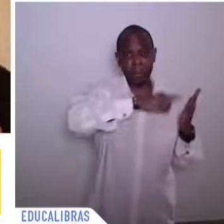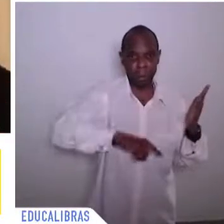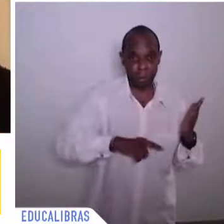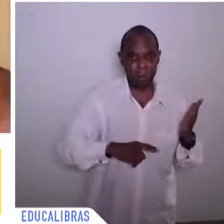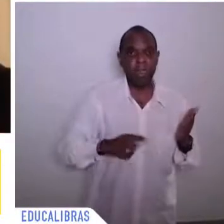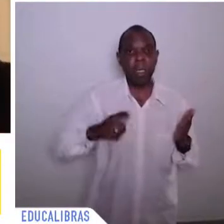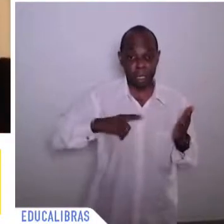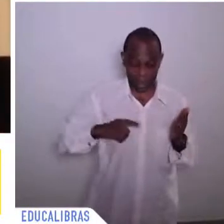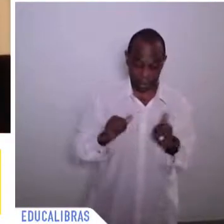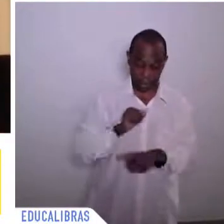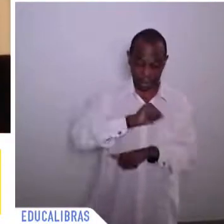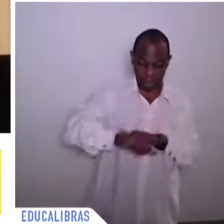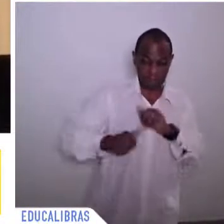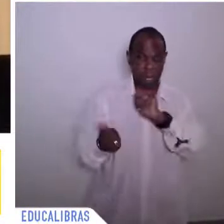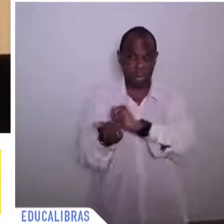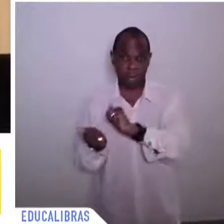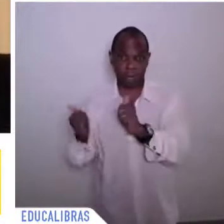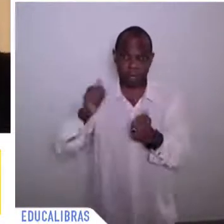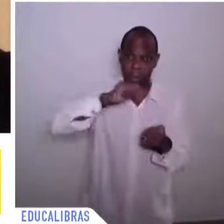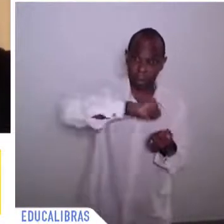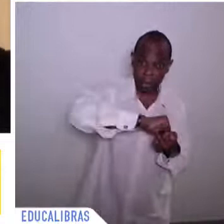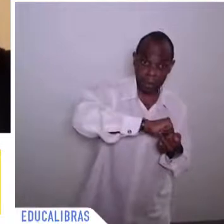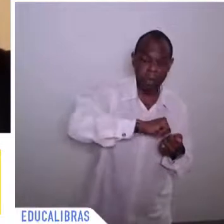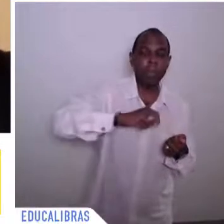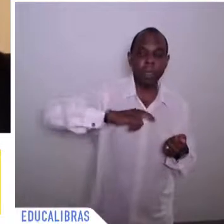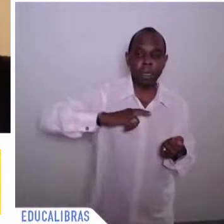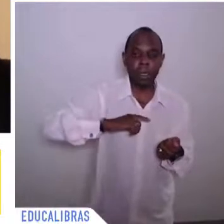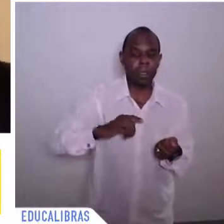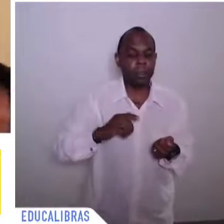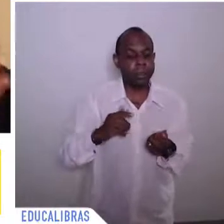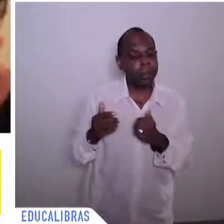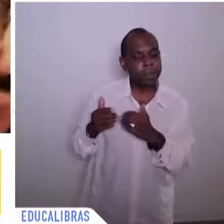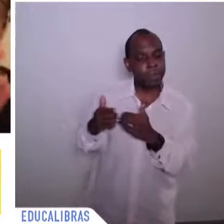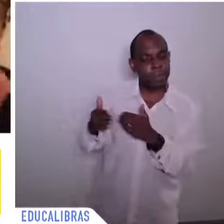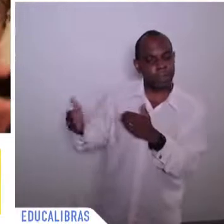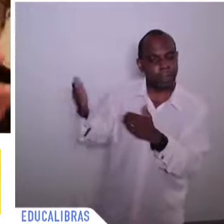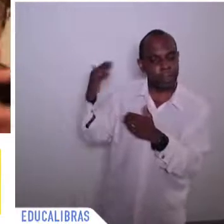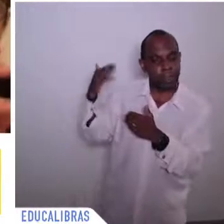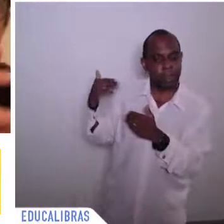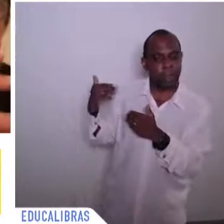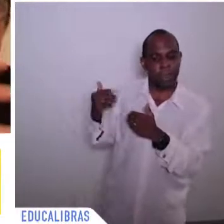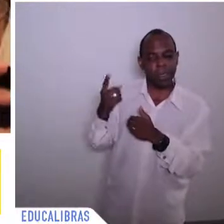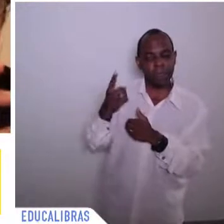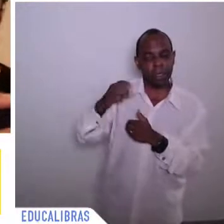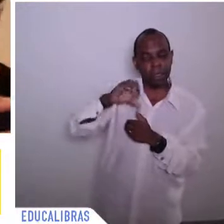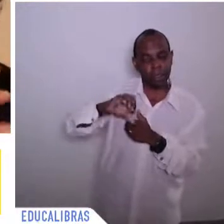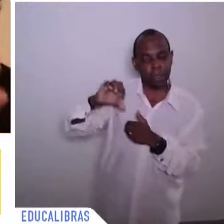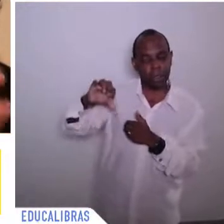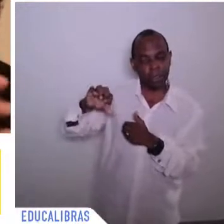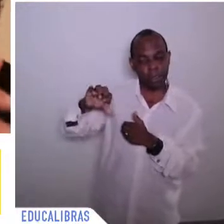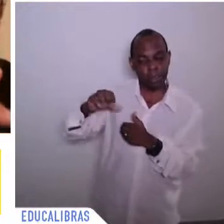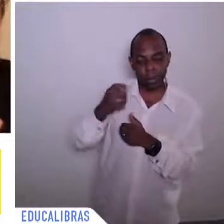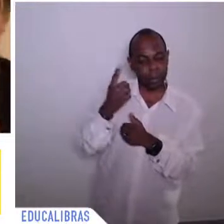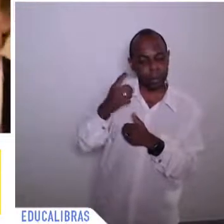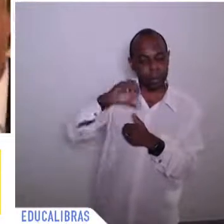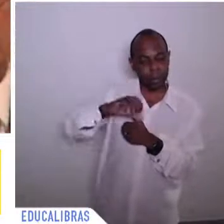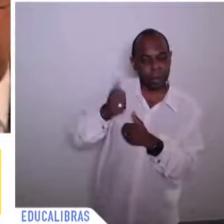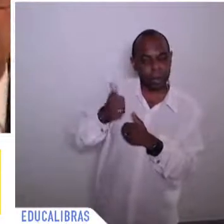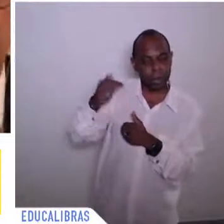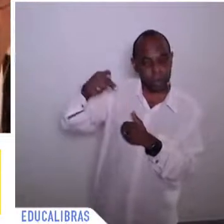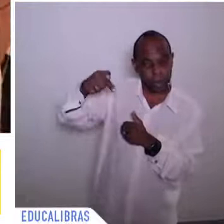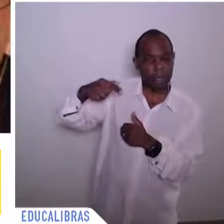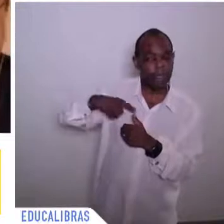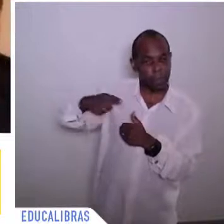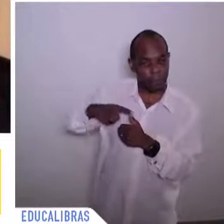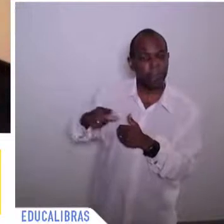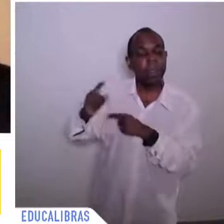society and the rule of law, the attempts to negate that, when you have, for example, the Mexican Constitution